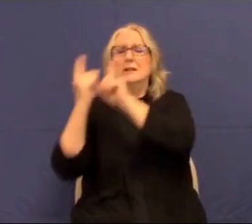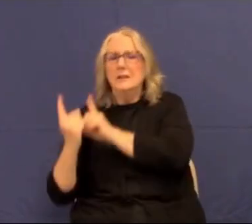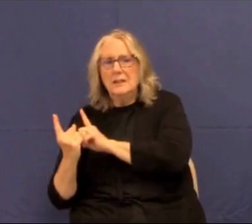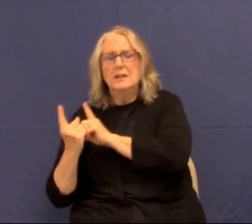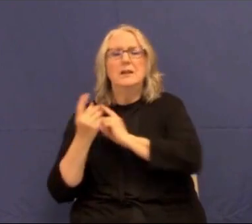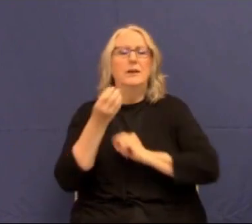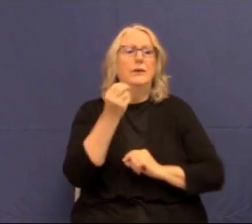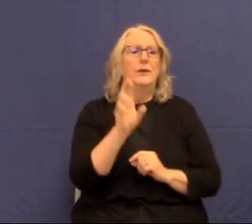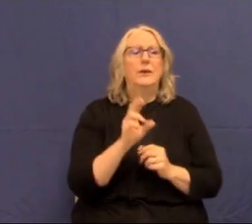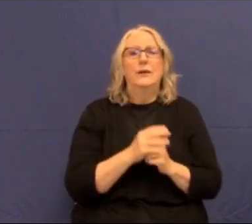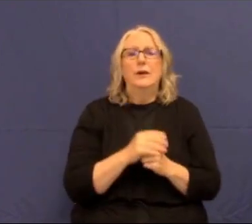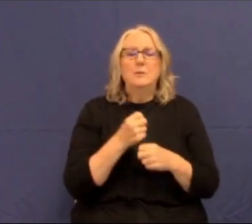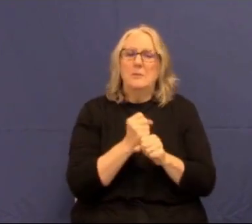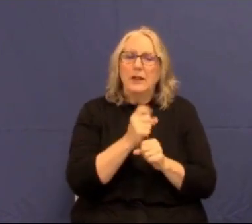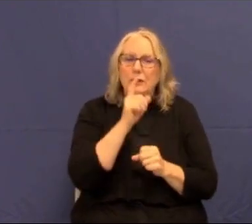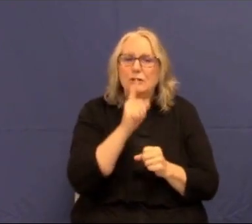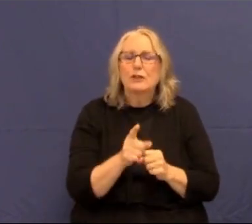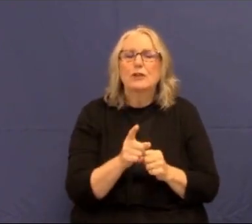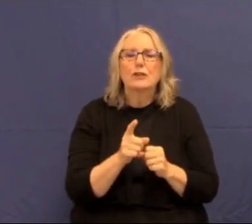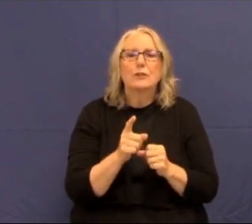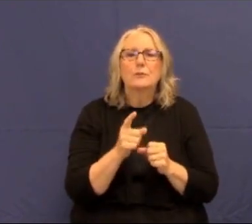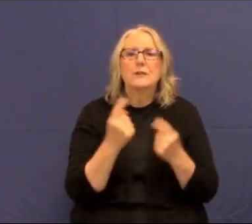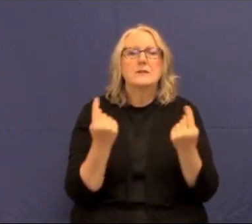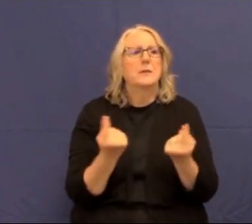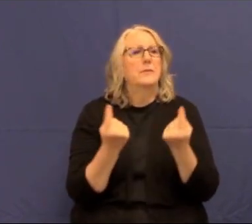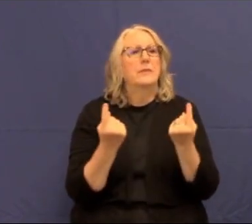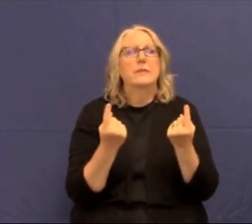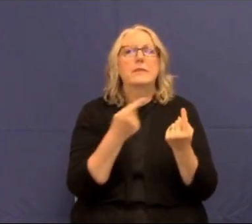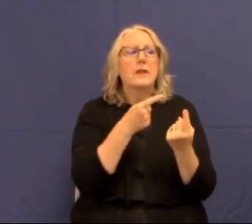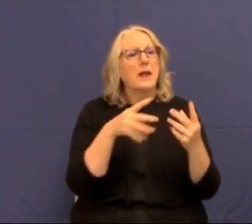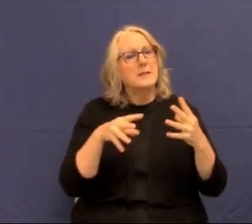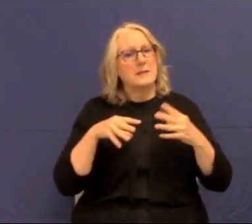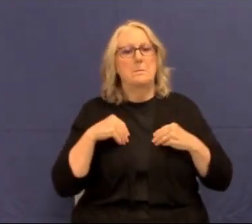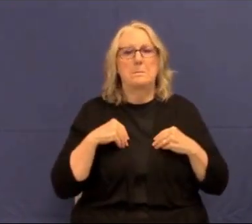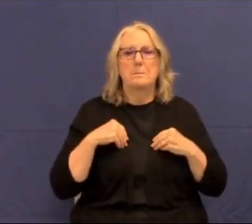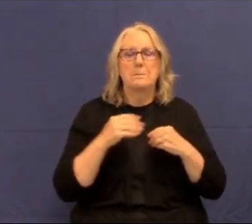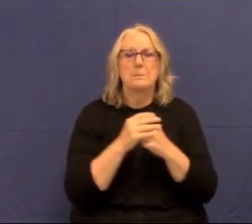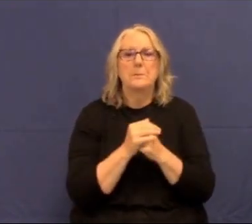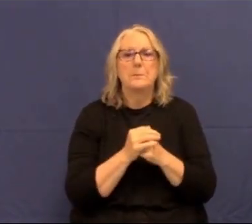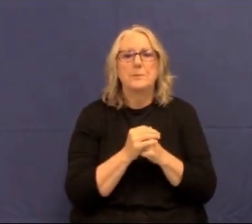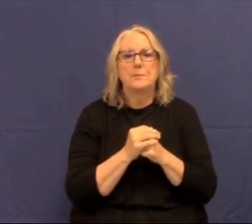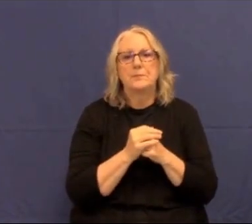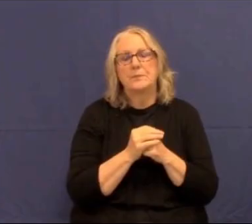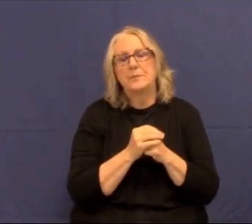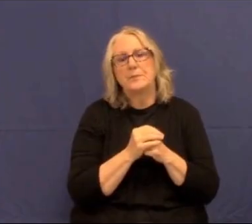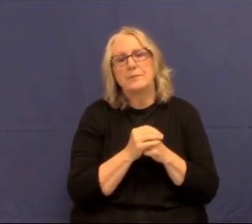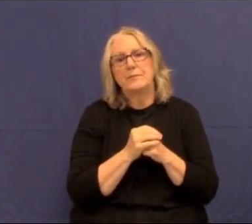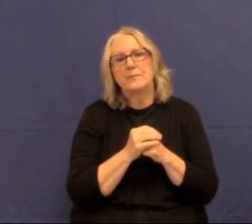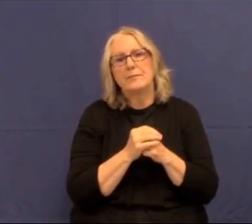or something like that? Or, just making sure that they're, accepting. But